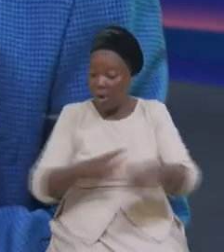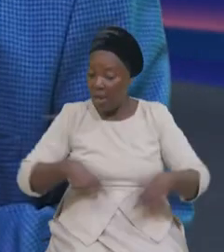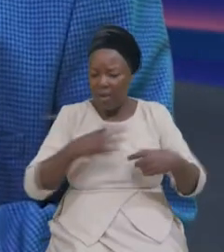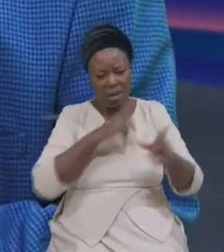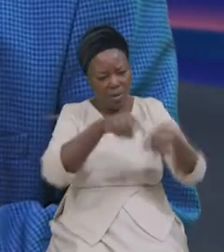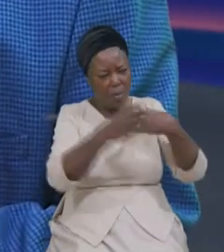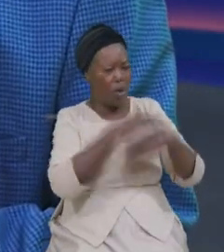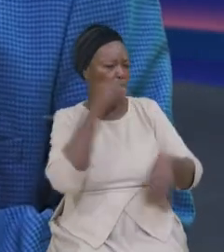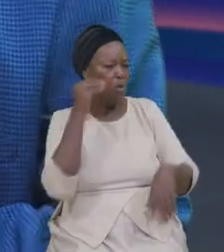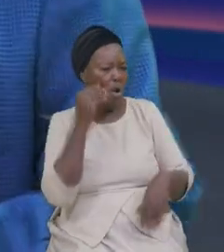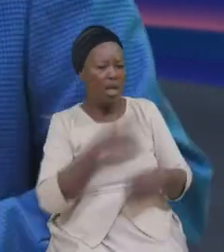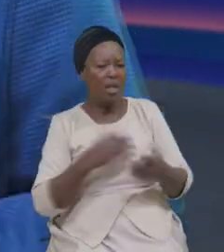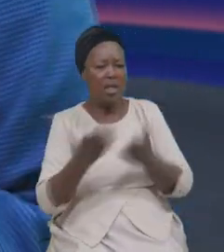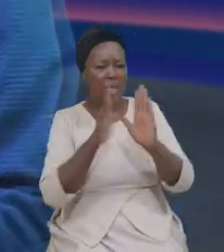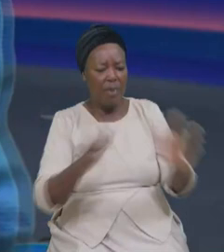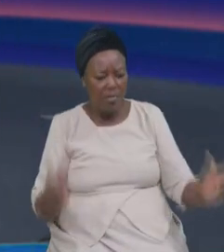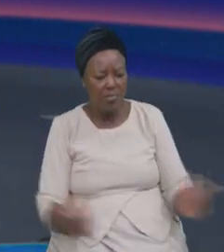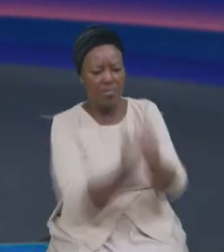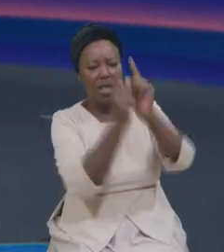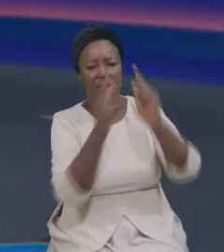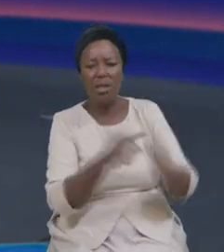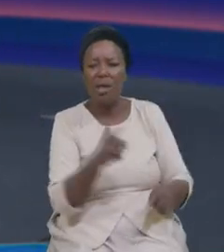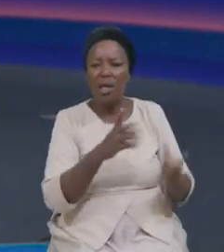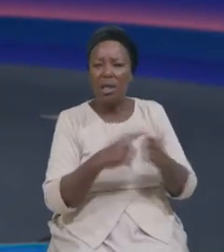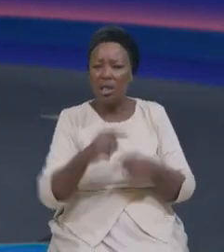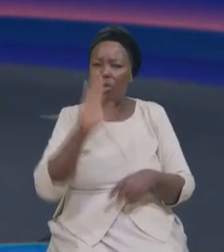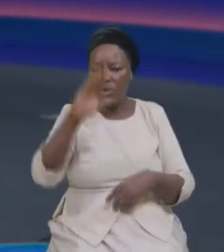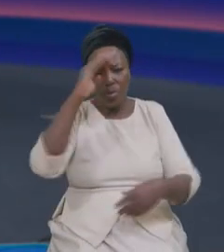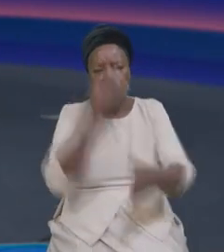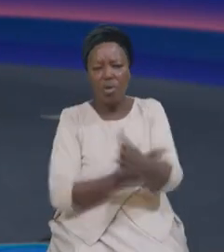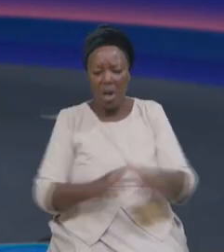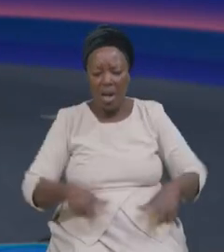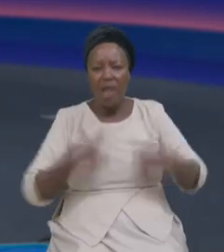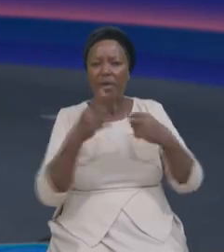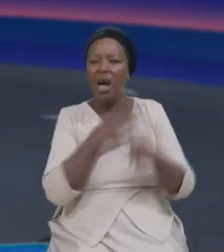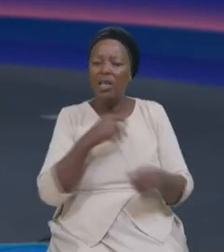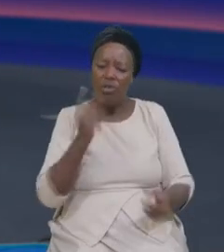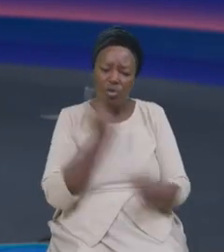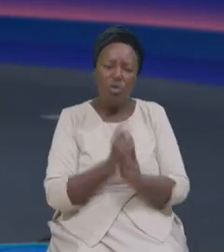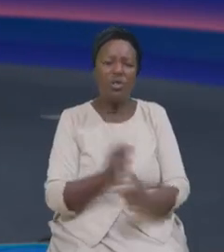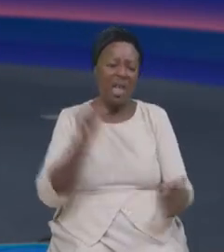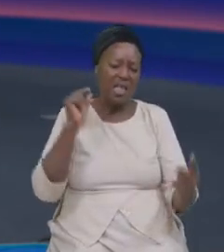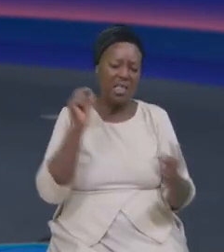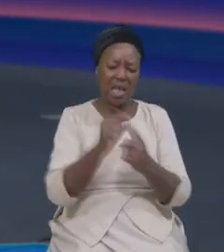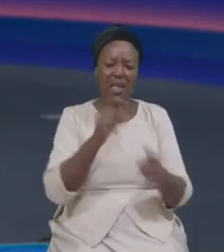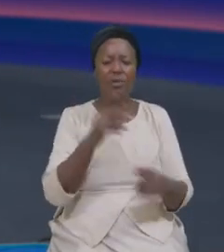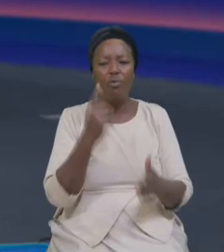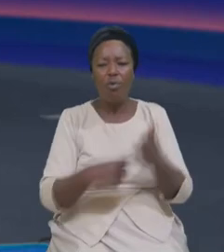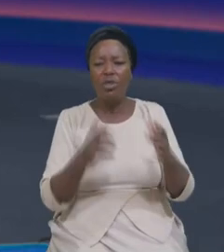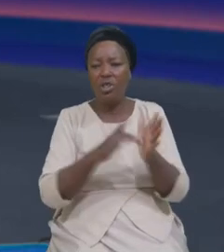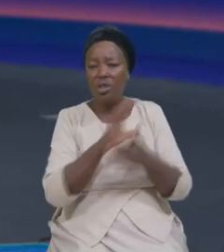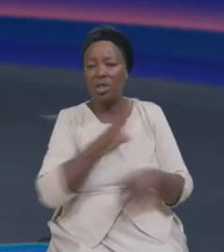home and his servant came to meet him and said, your son liveth. Exactly what Jesus said. And then he